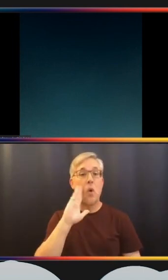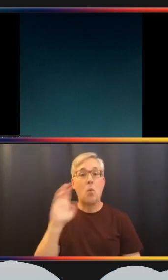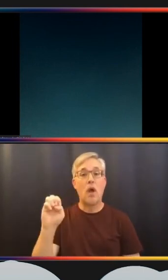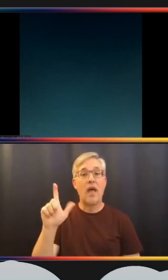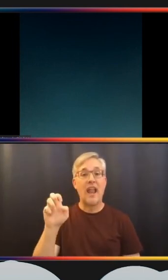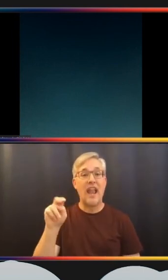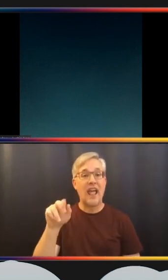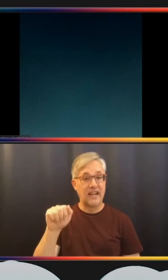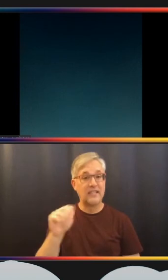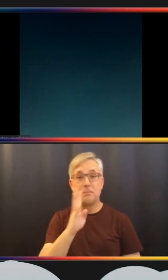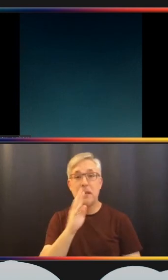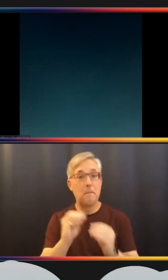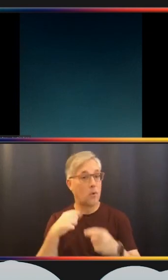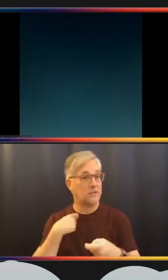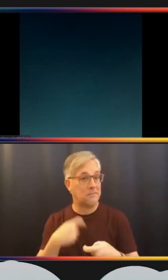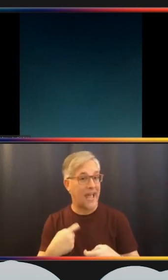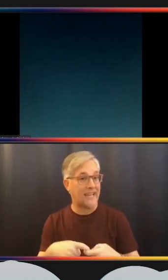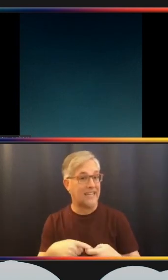to her?